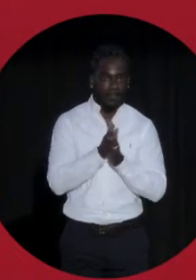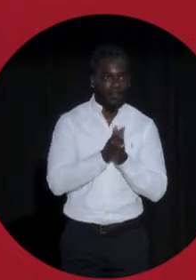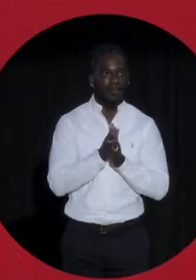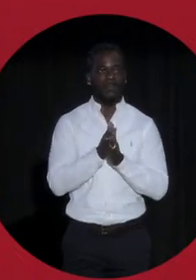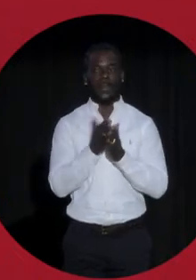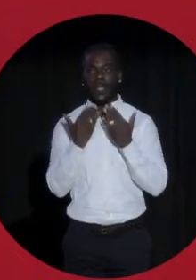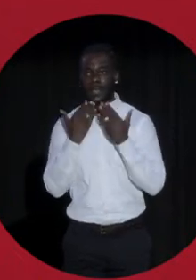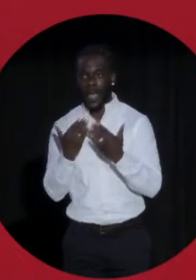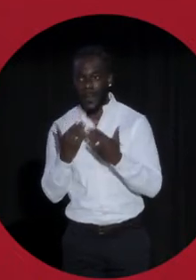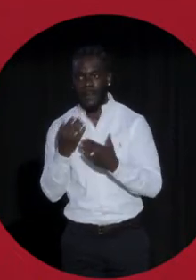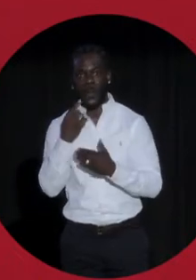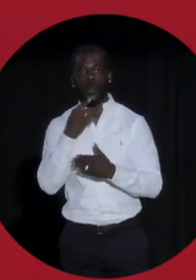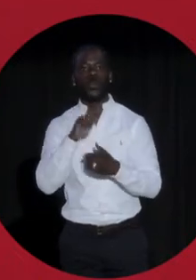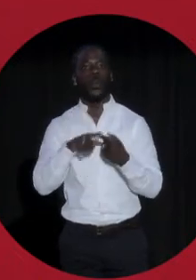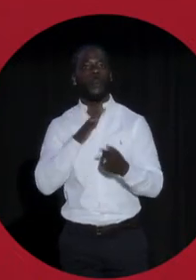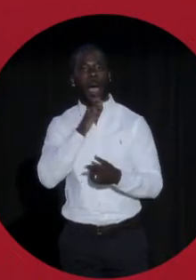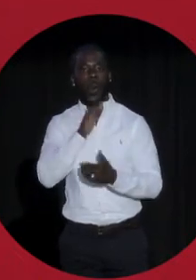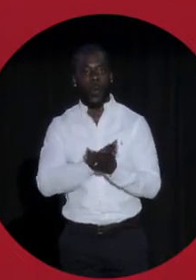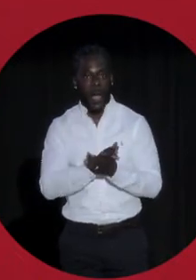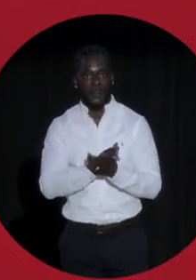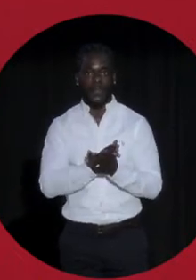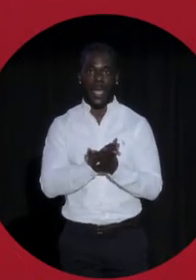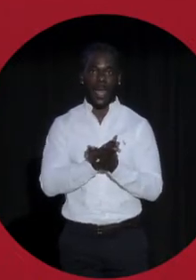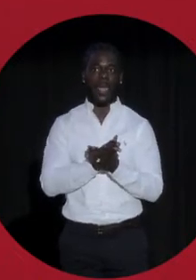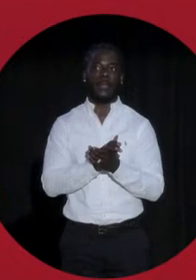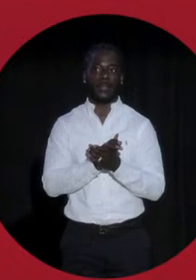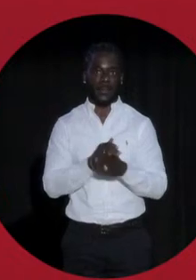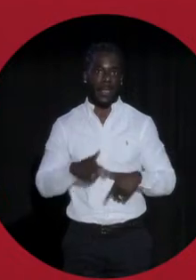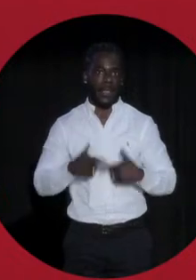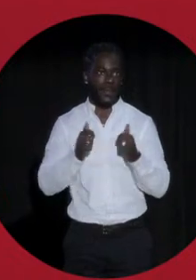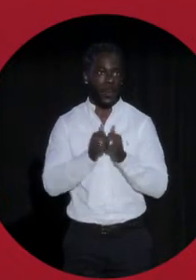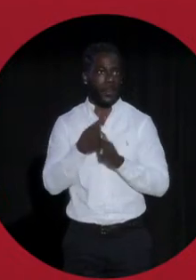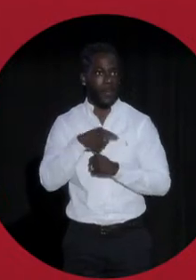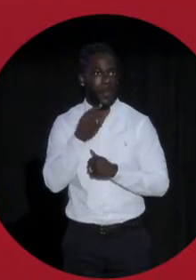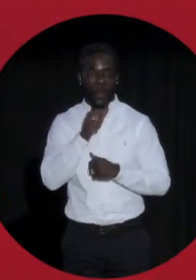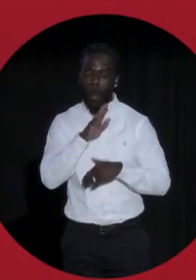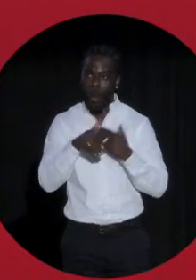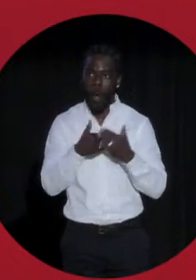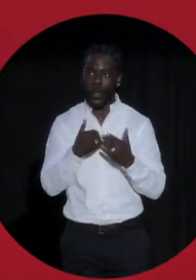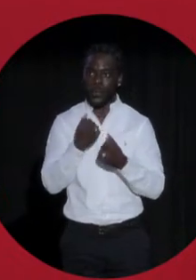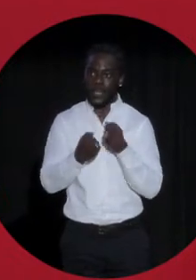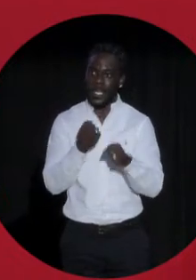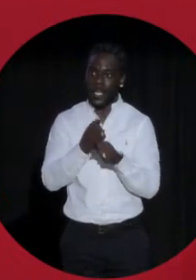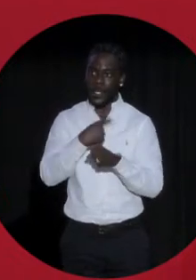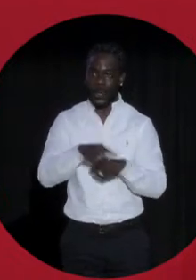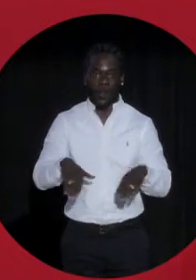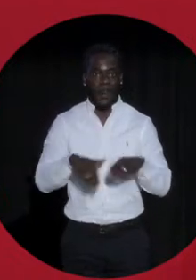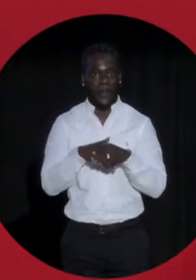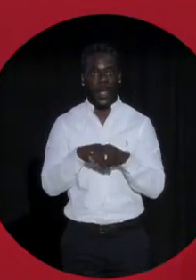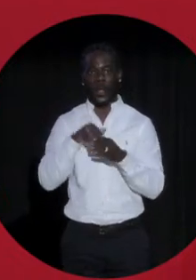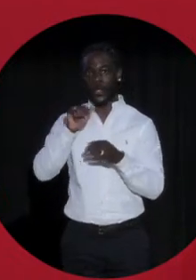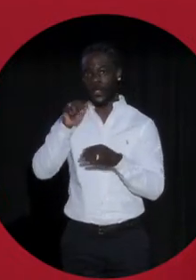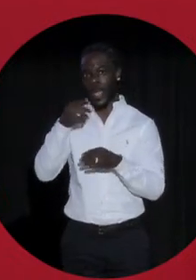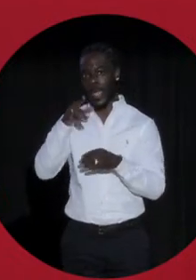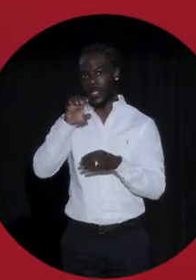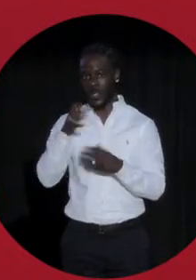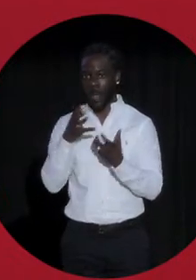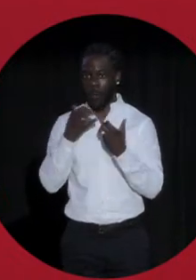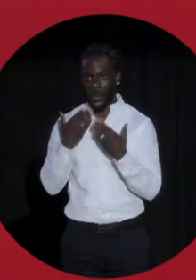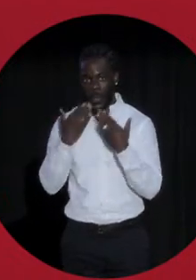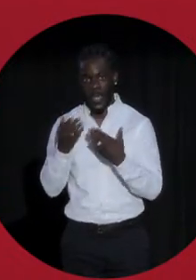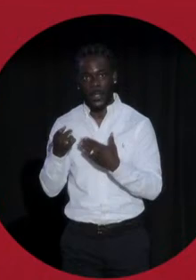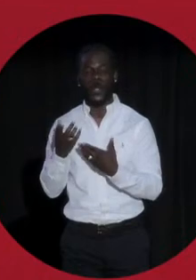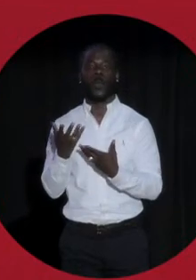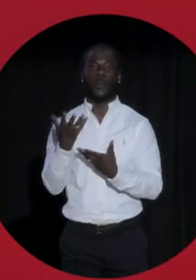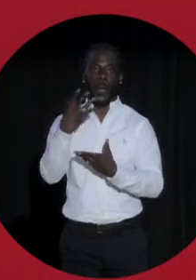wife who has put up with me for over the years we have been married. And Angie, I want to thank you for being a part of this journey with